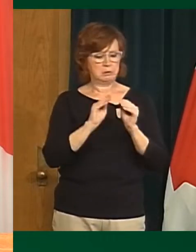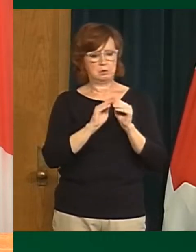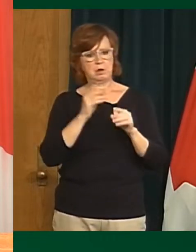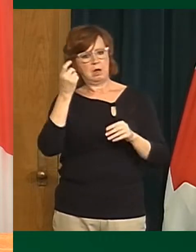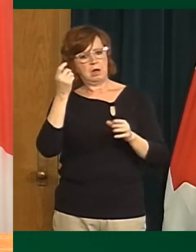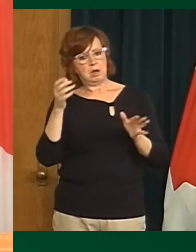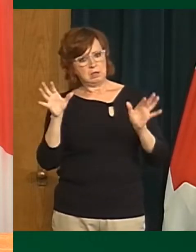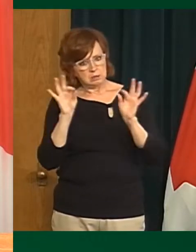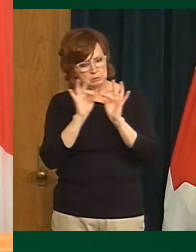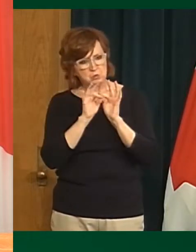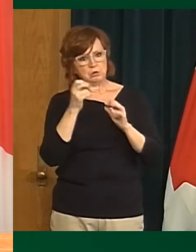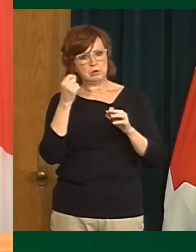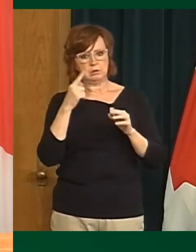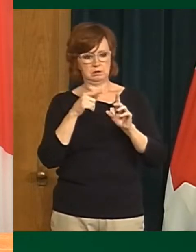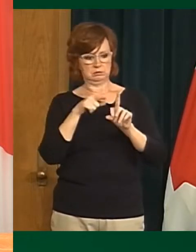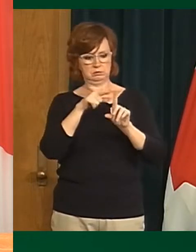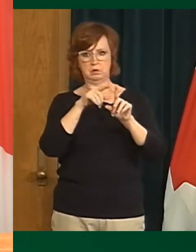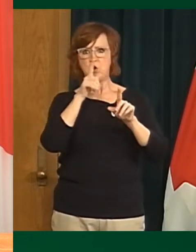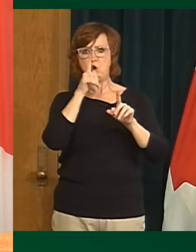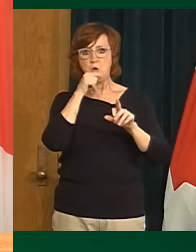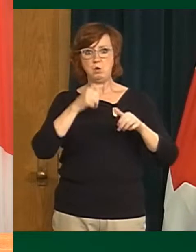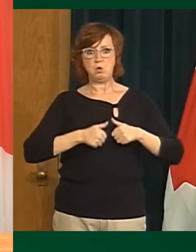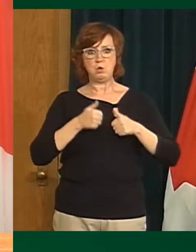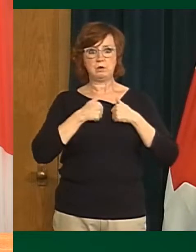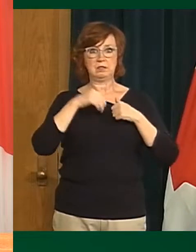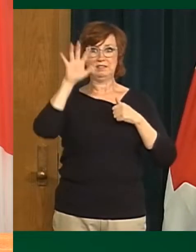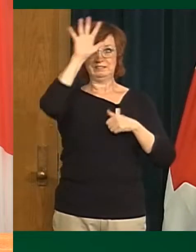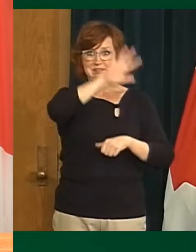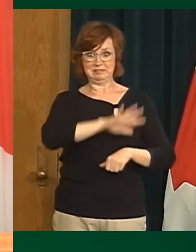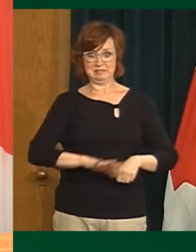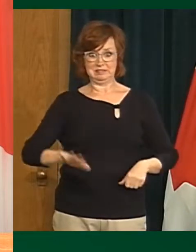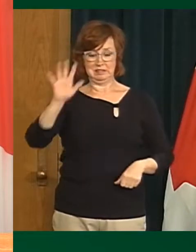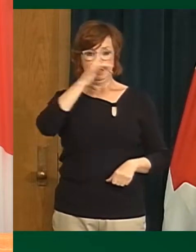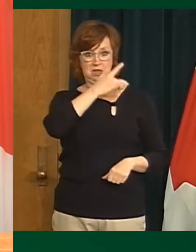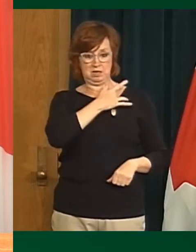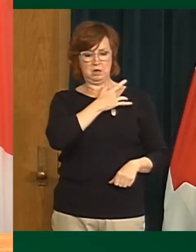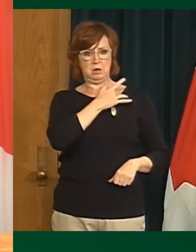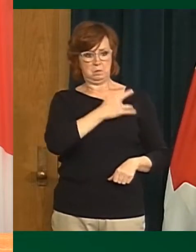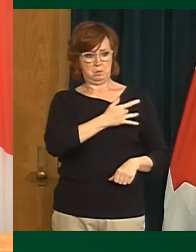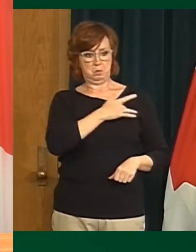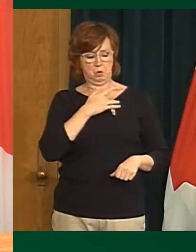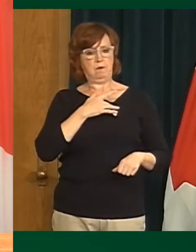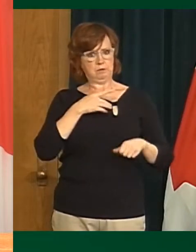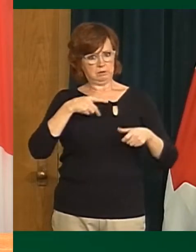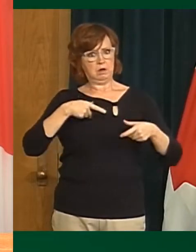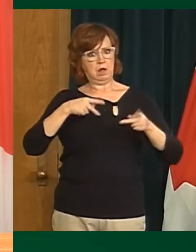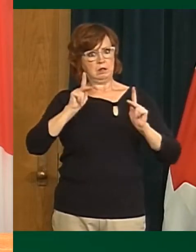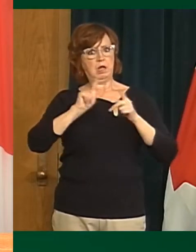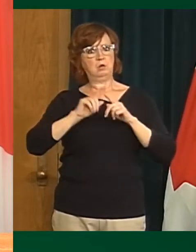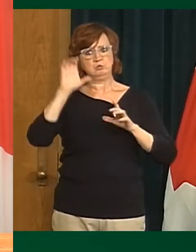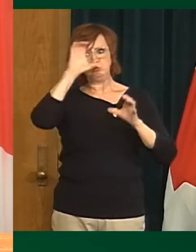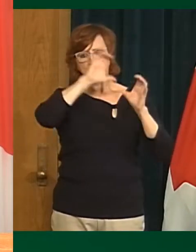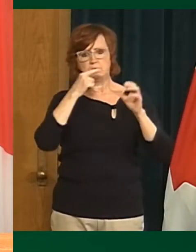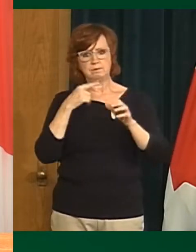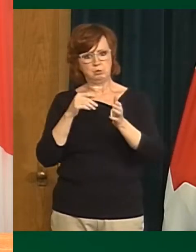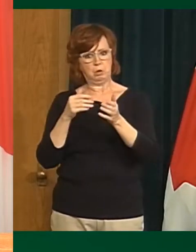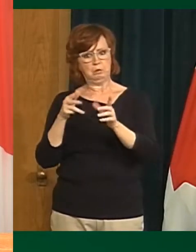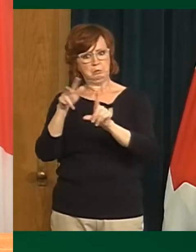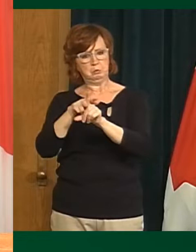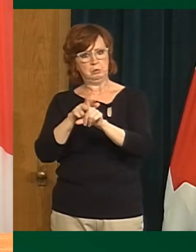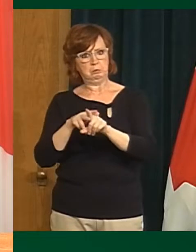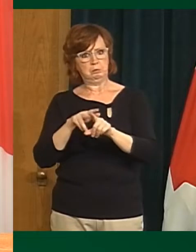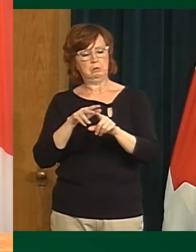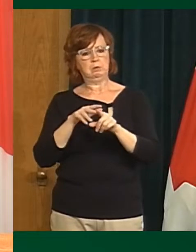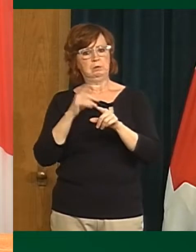Saskatchewan is able to seek or should be able to seek any necessary medical care. If someone is symptomatic, they should, of course,